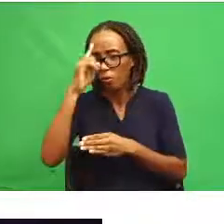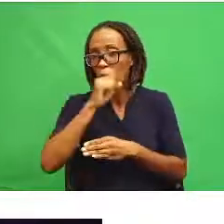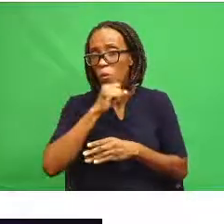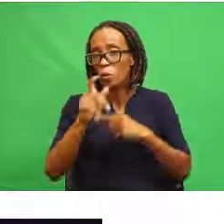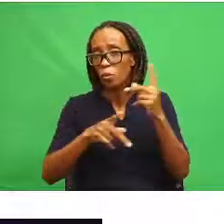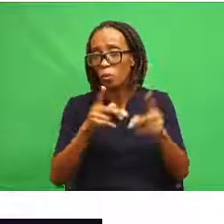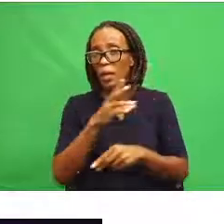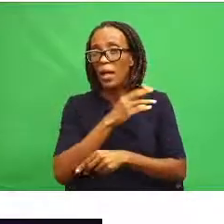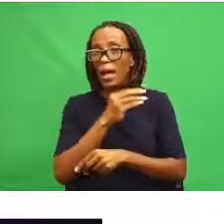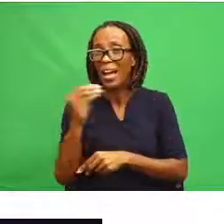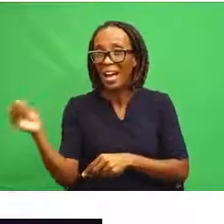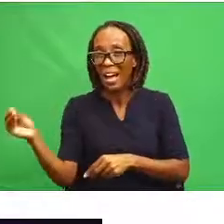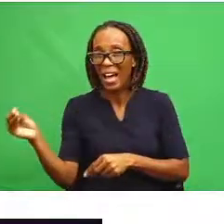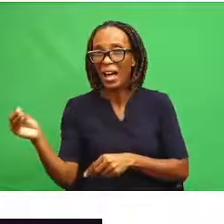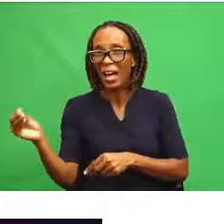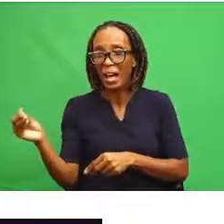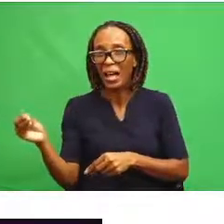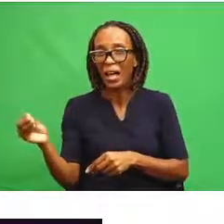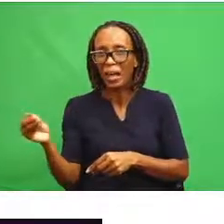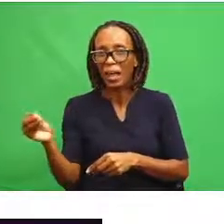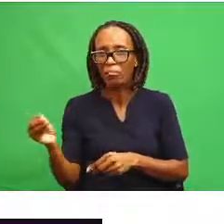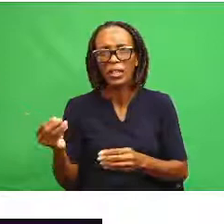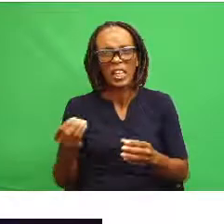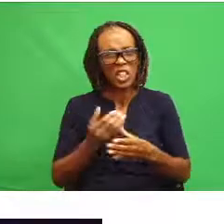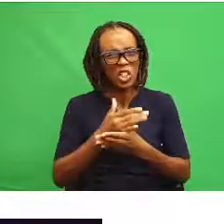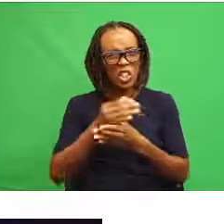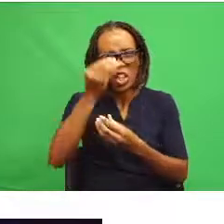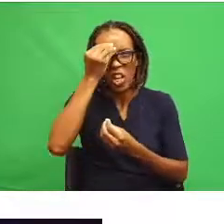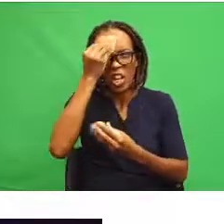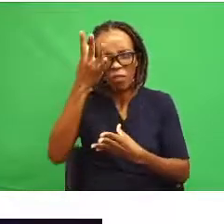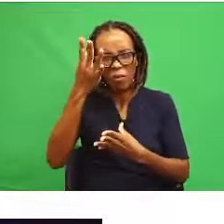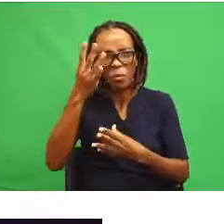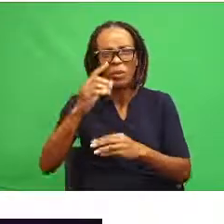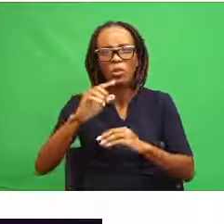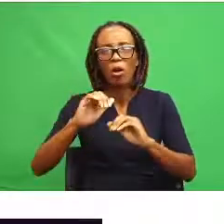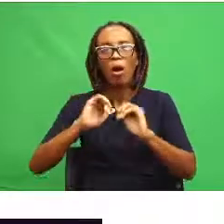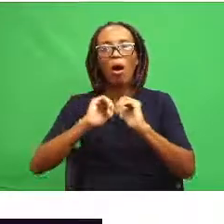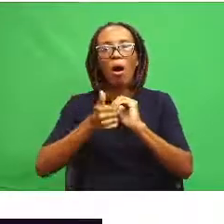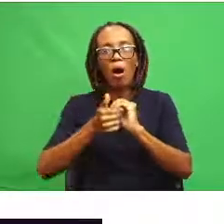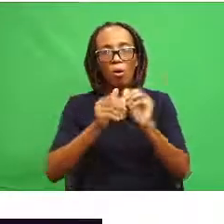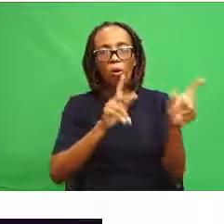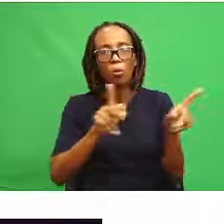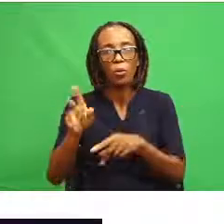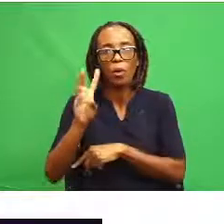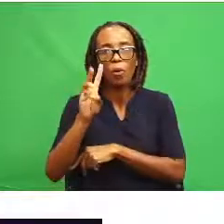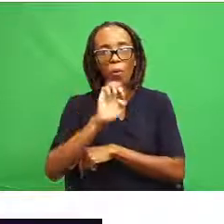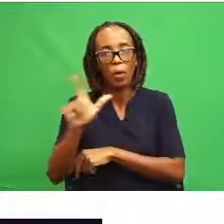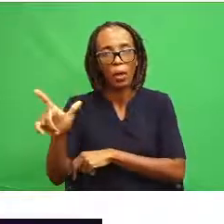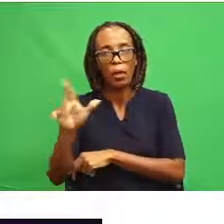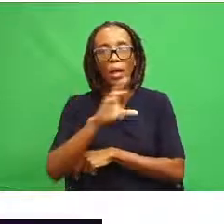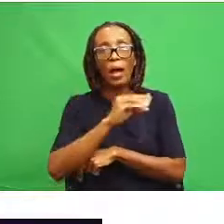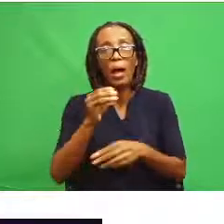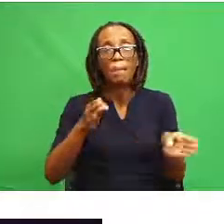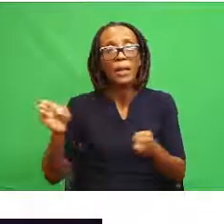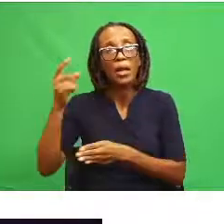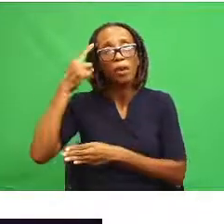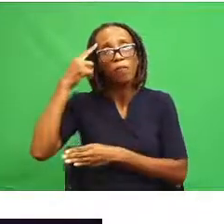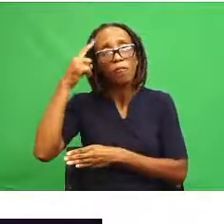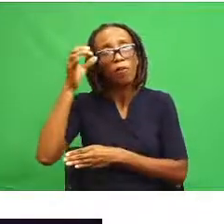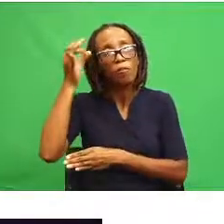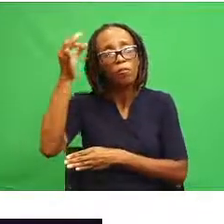persons and provide meaningful and practical information on the preparation of wills and estate planning for